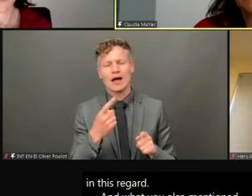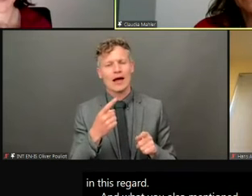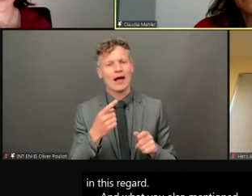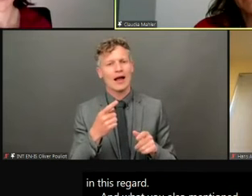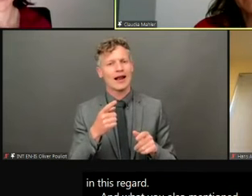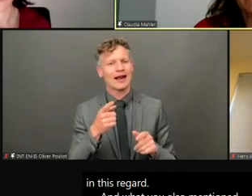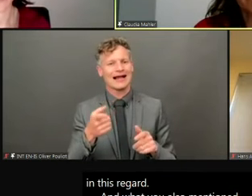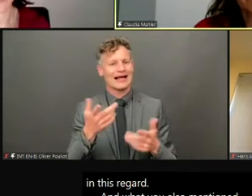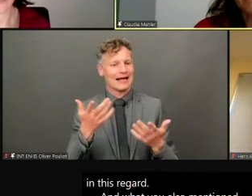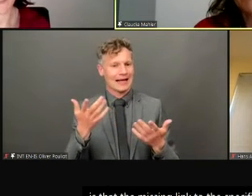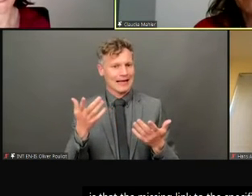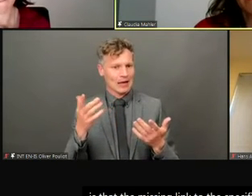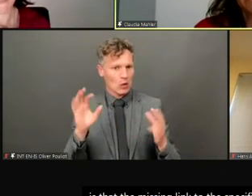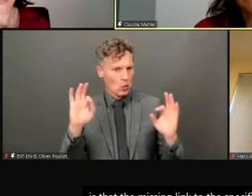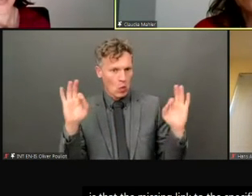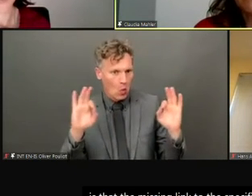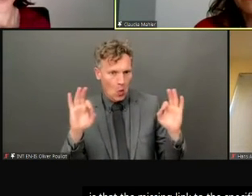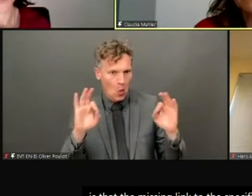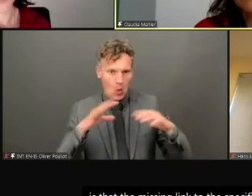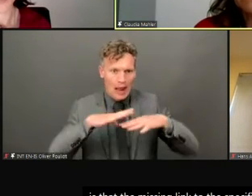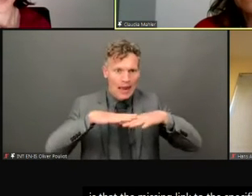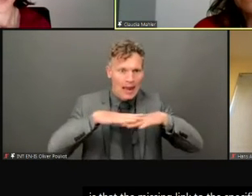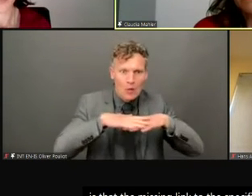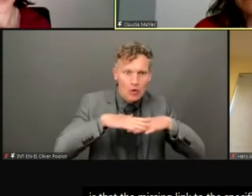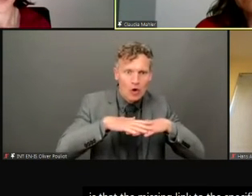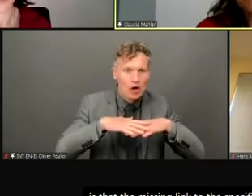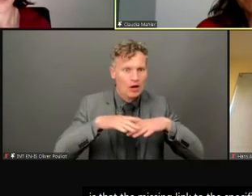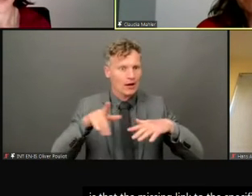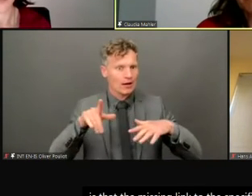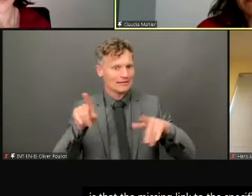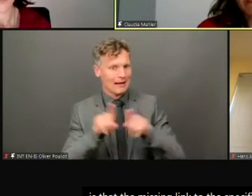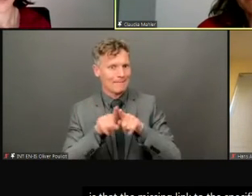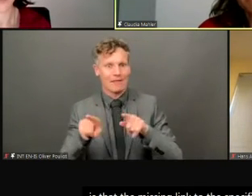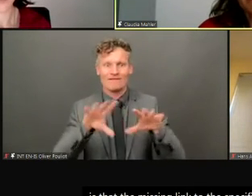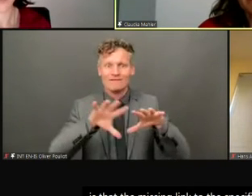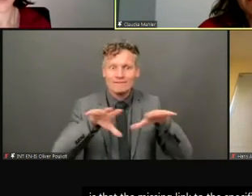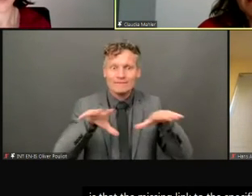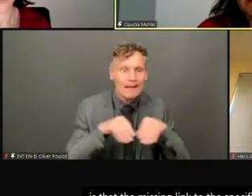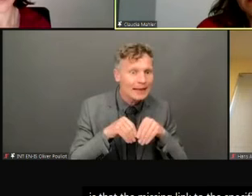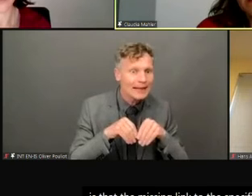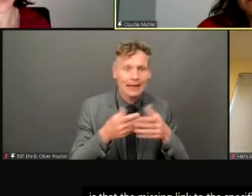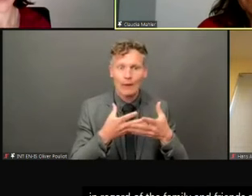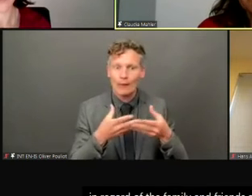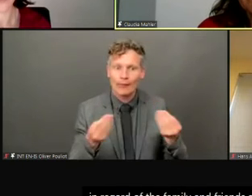networks in regard of their family and friends and people from the outside,